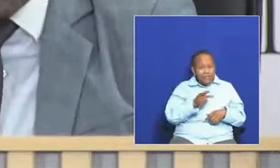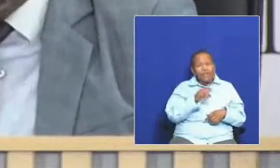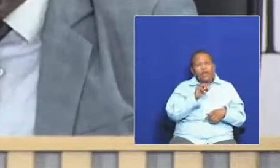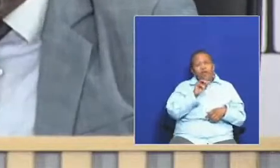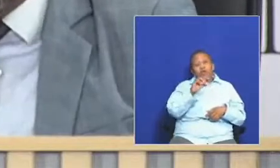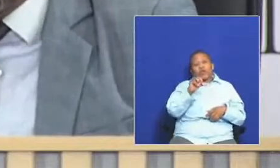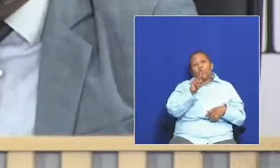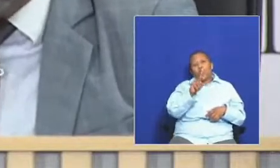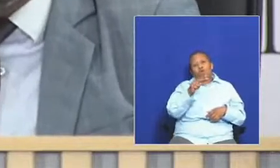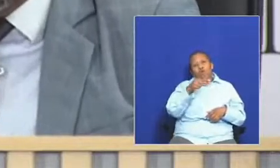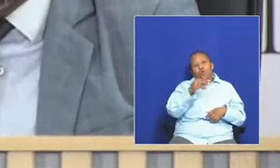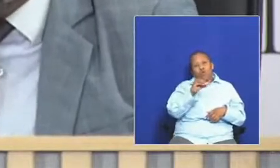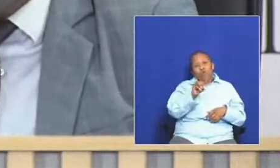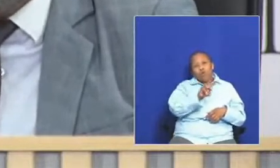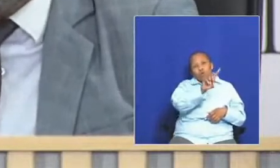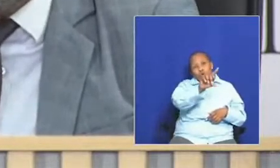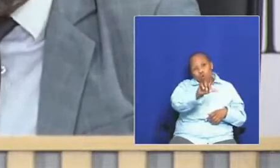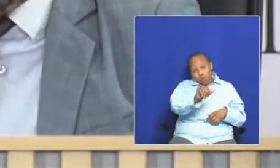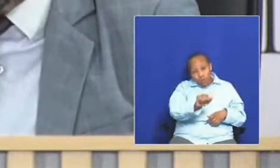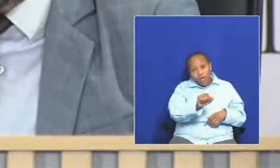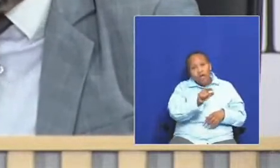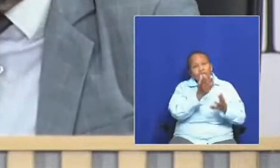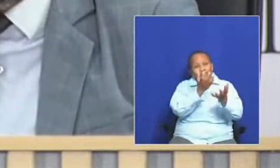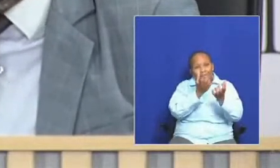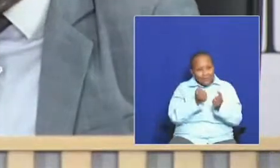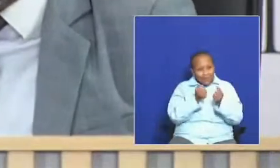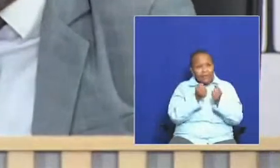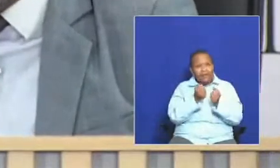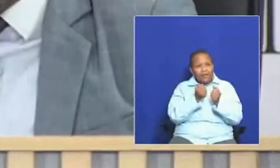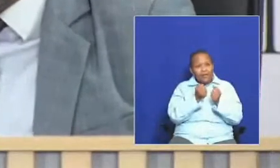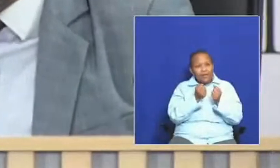sent money. So it cannot, so...